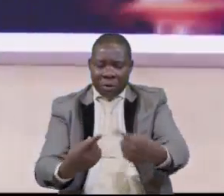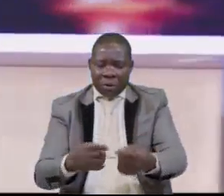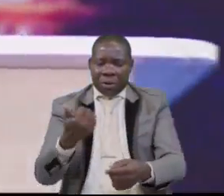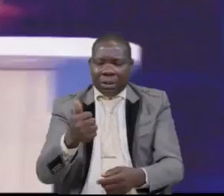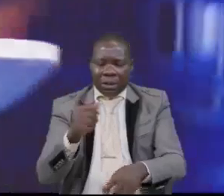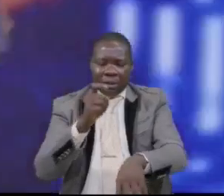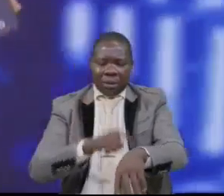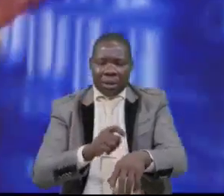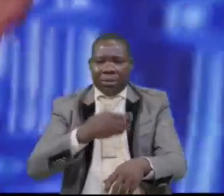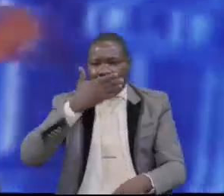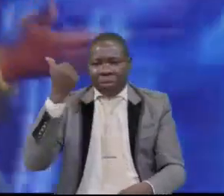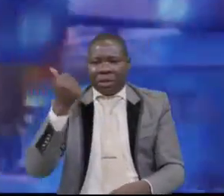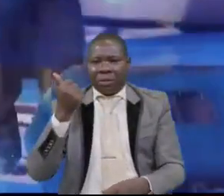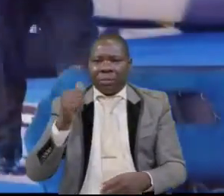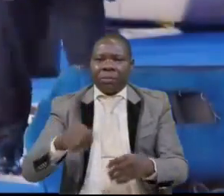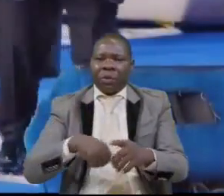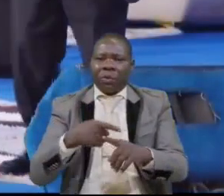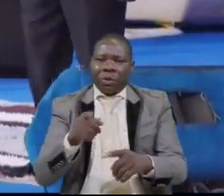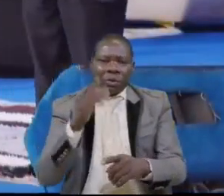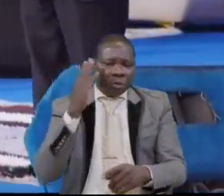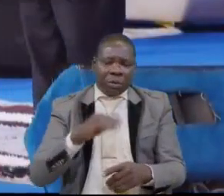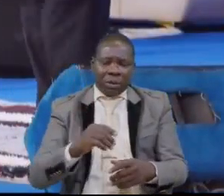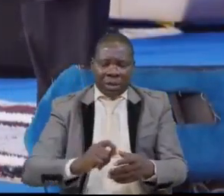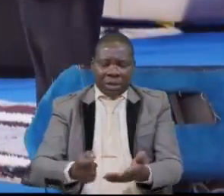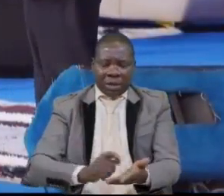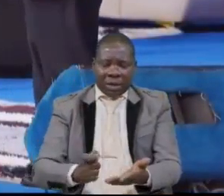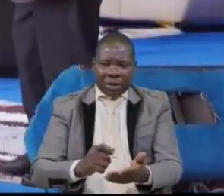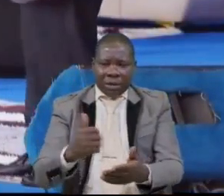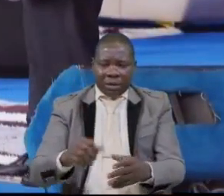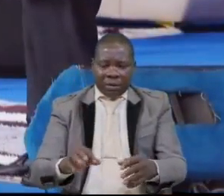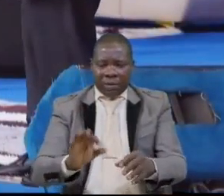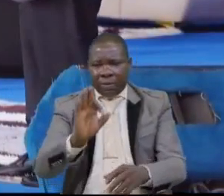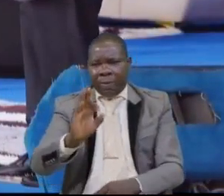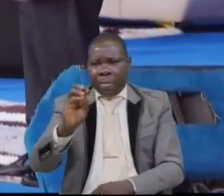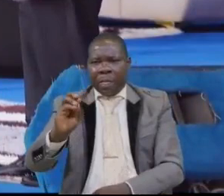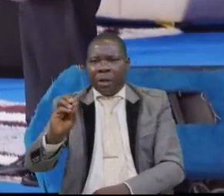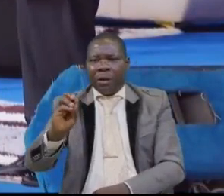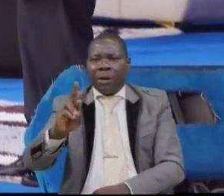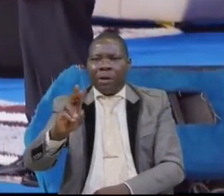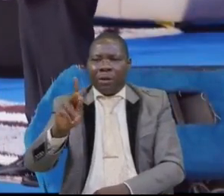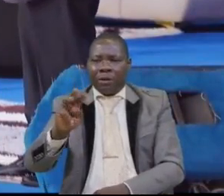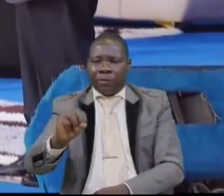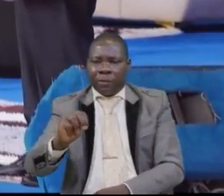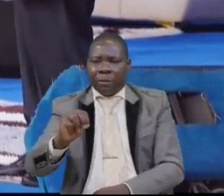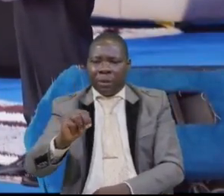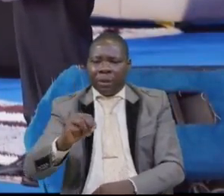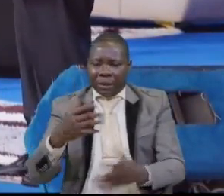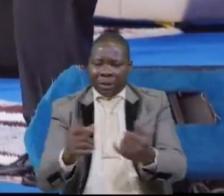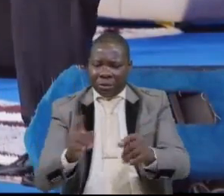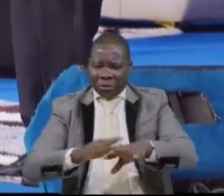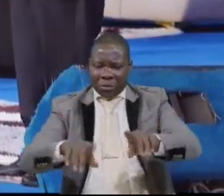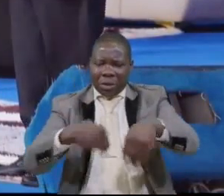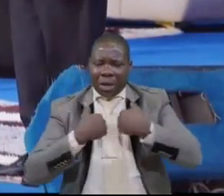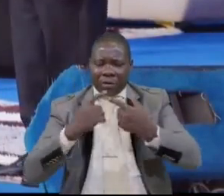when you are going to feel a form you don't have the hard copy now the thing is there you feel it online and then you get the result